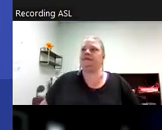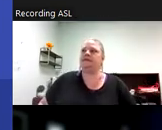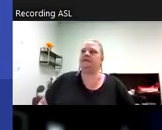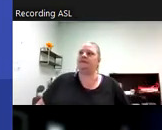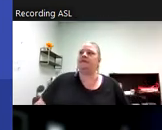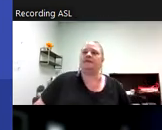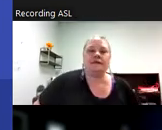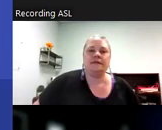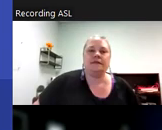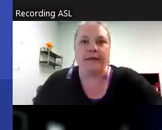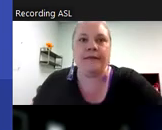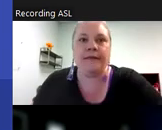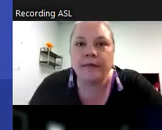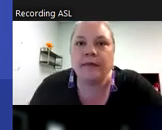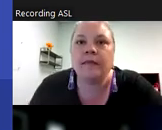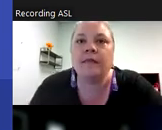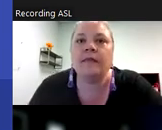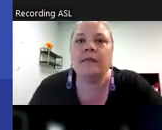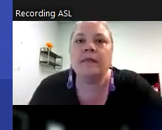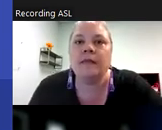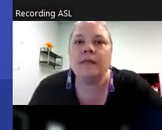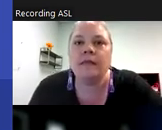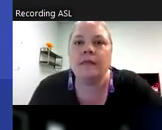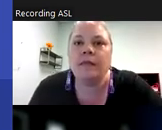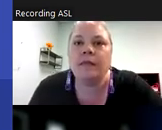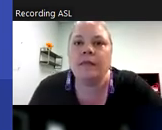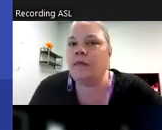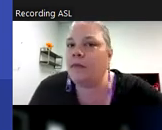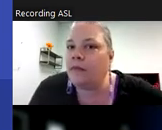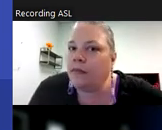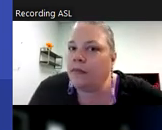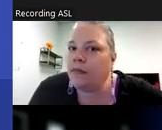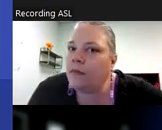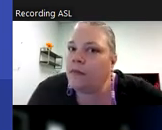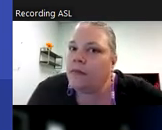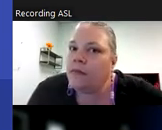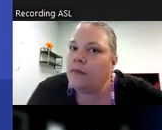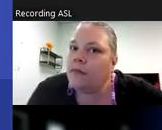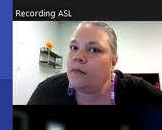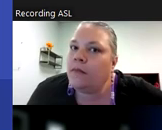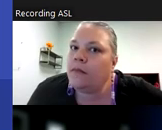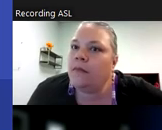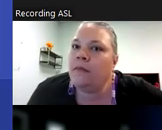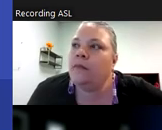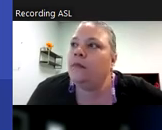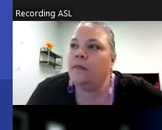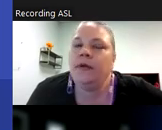Do you see? Yeah. Do we got Stephanie?